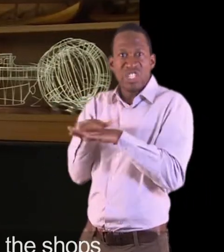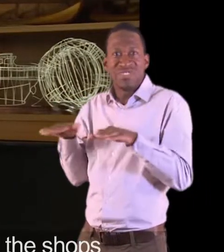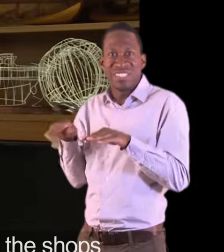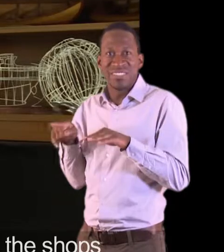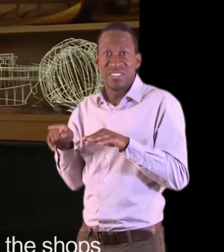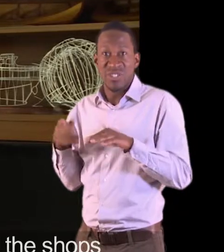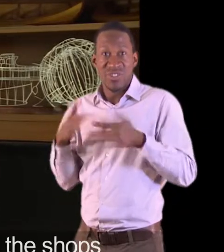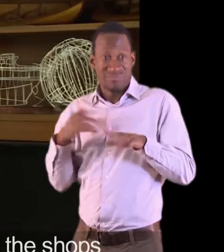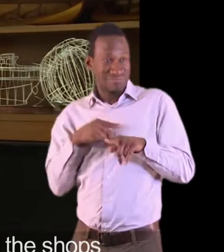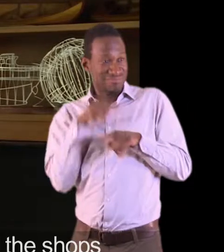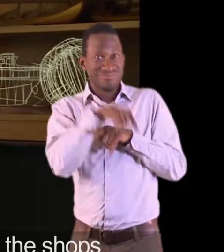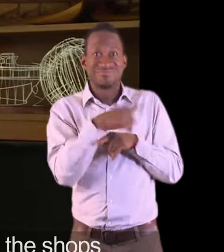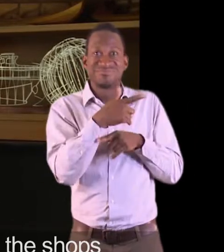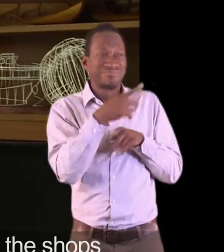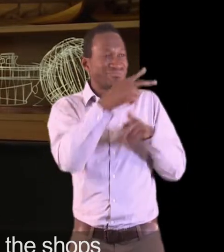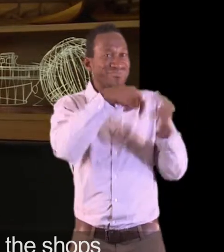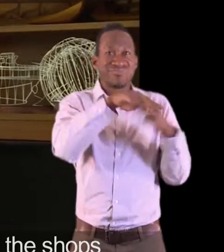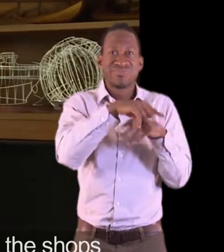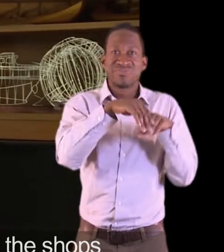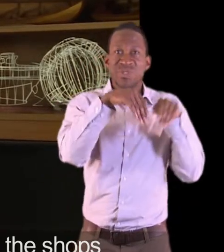the shops and this, that and the other,